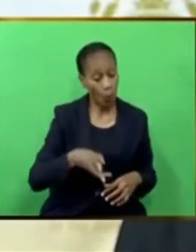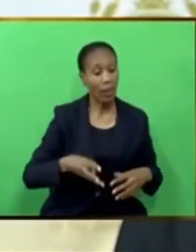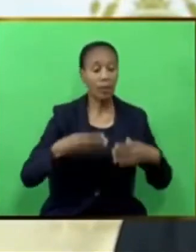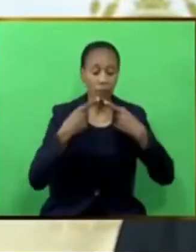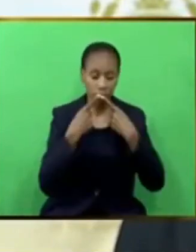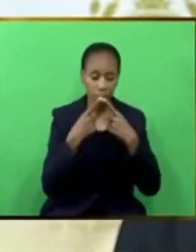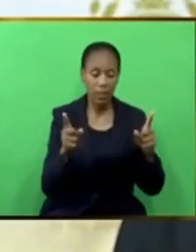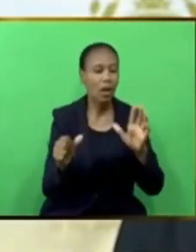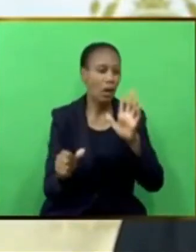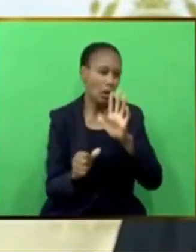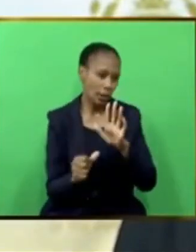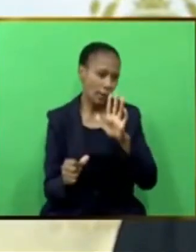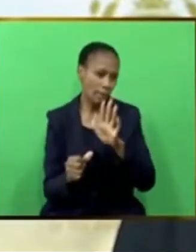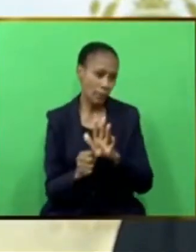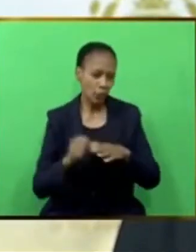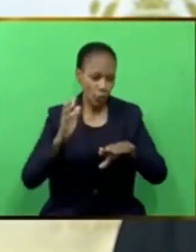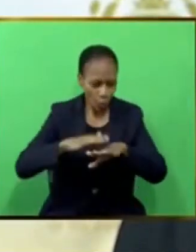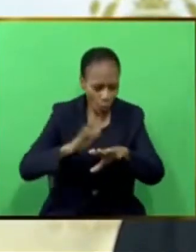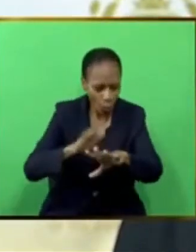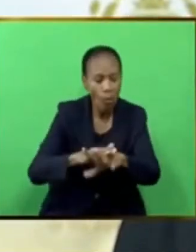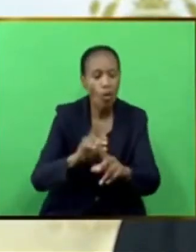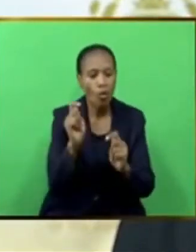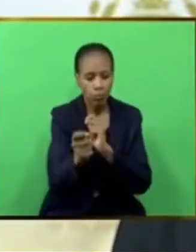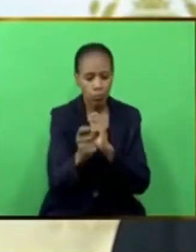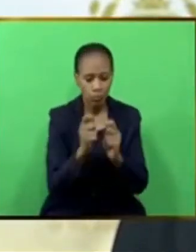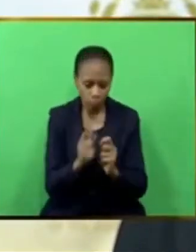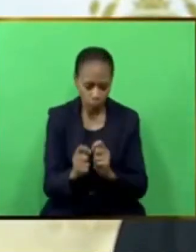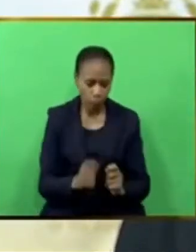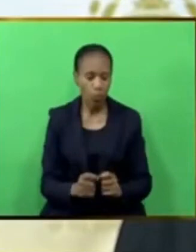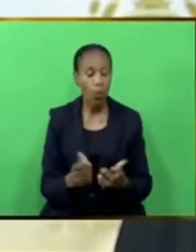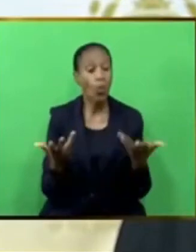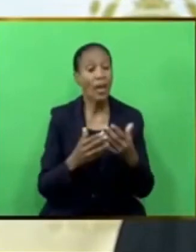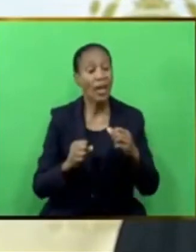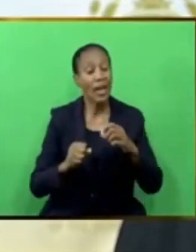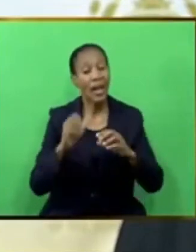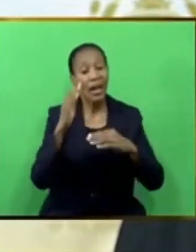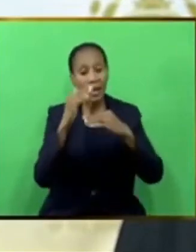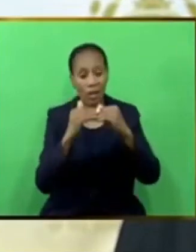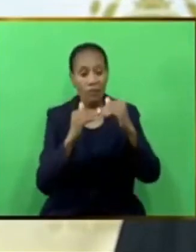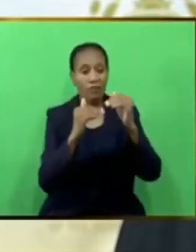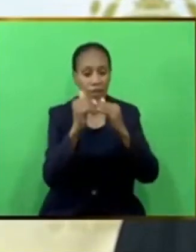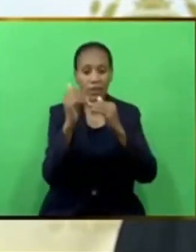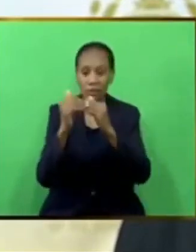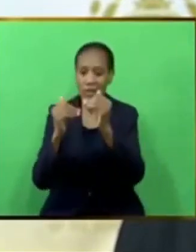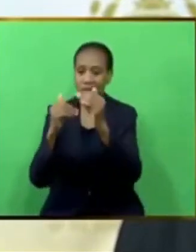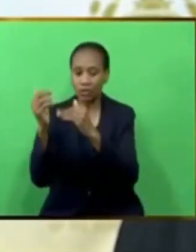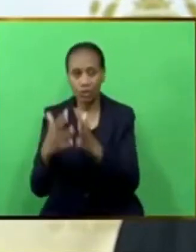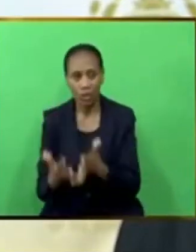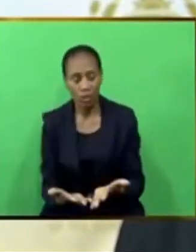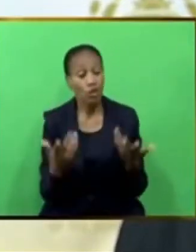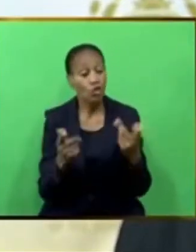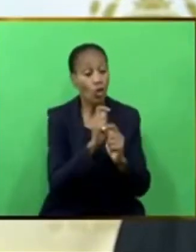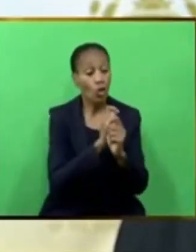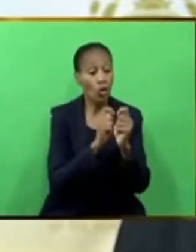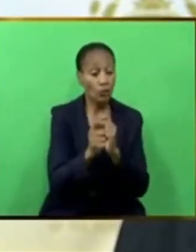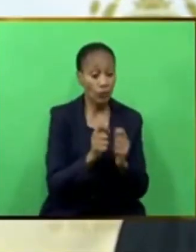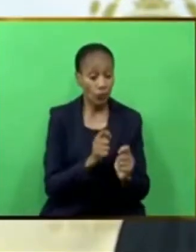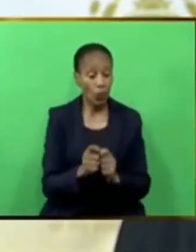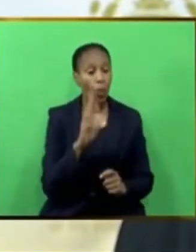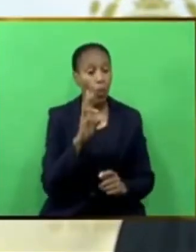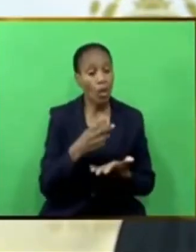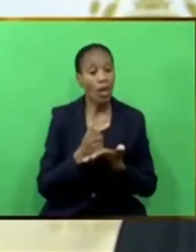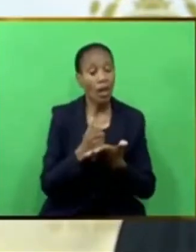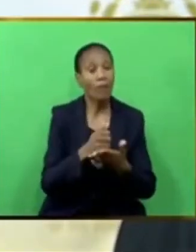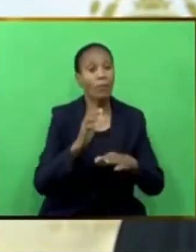introducing fundamental and far-reaching reforms to infrastructure financing and delivery. The reforms are to optimize the